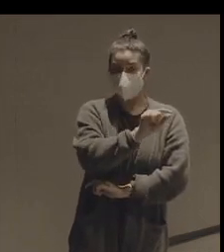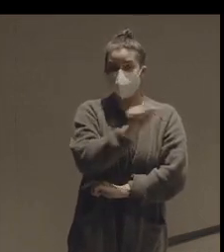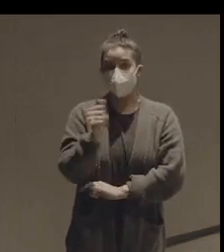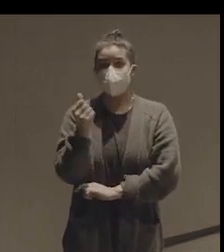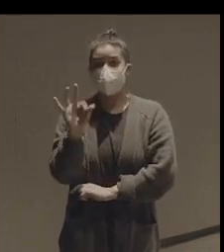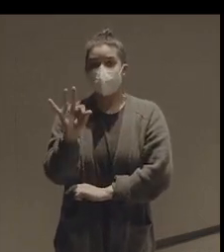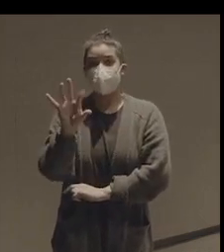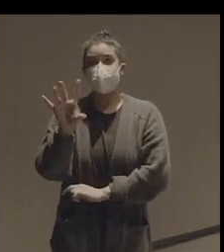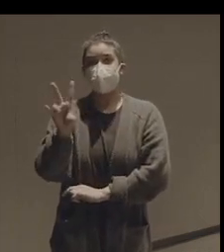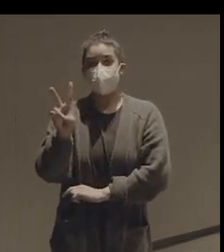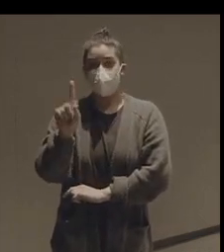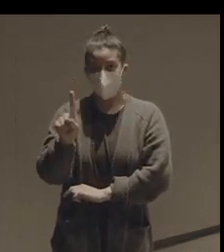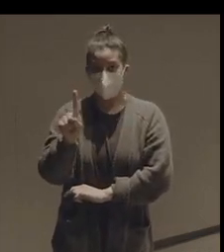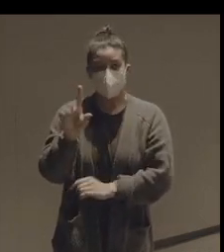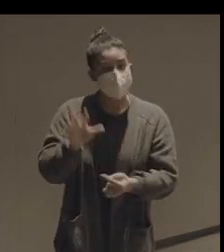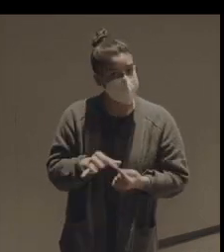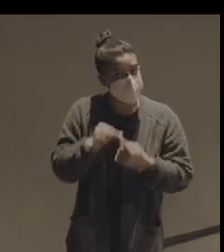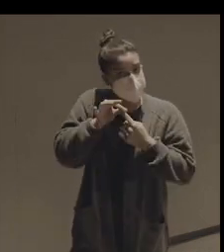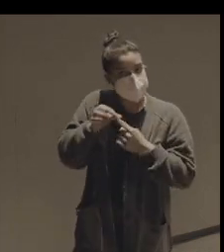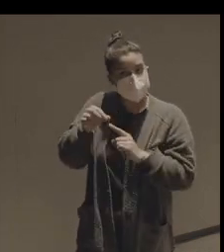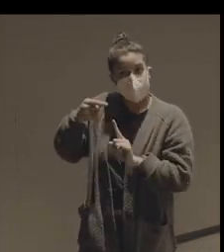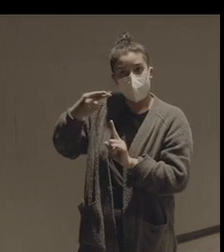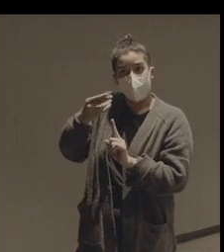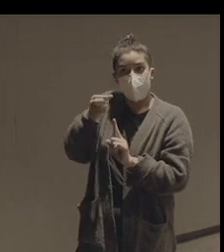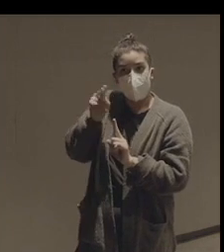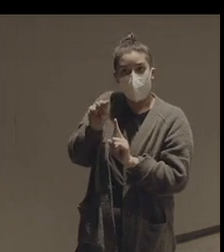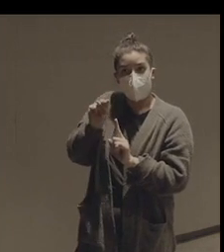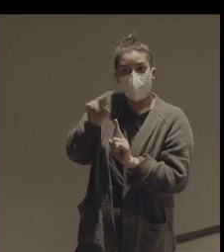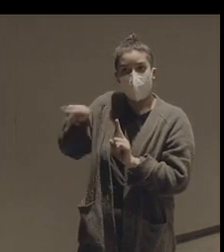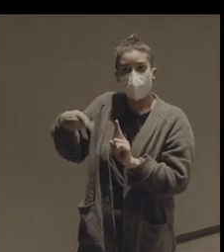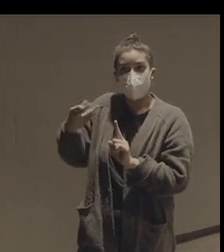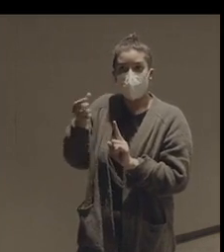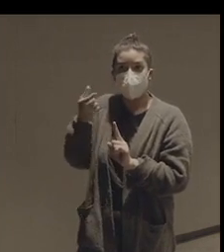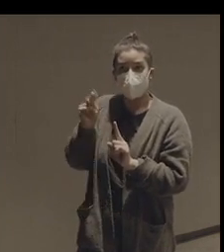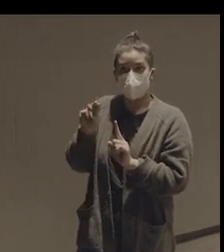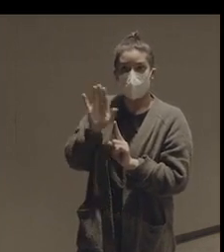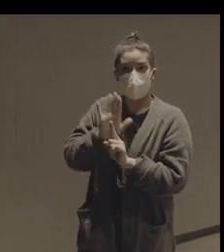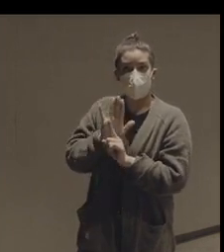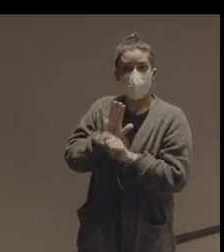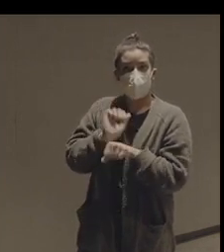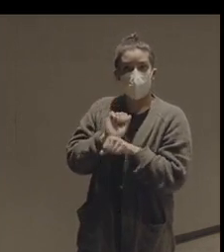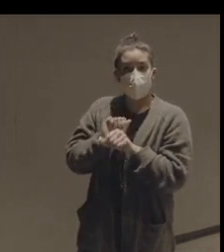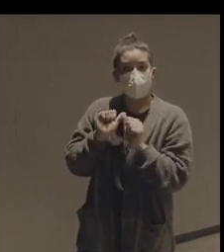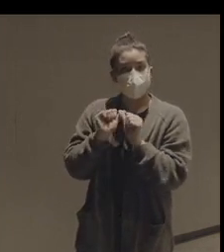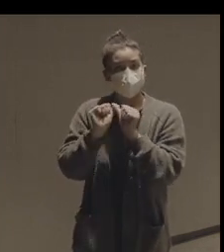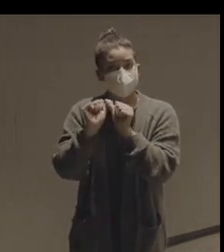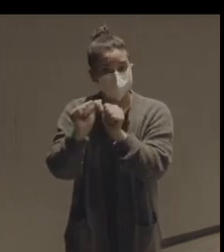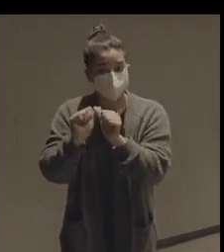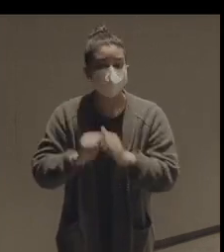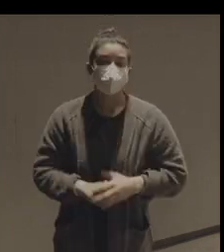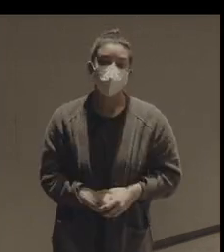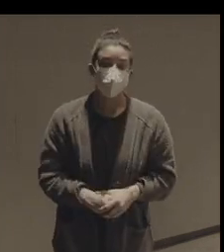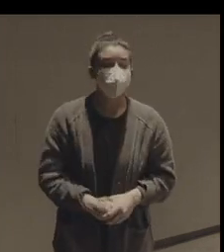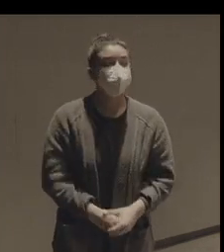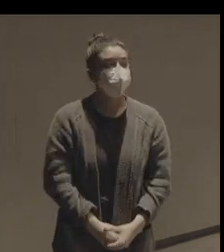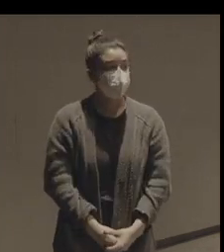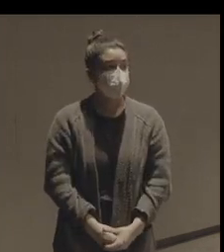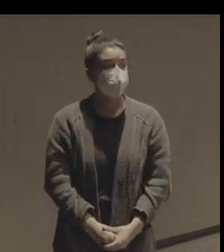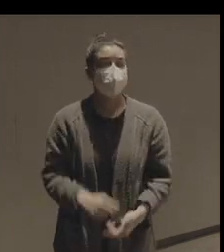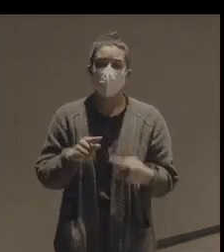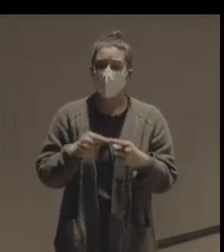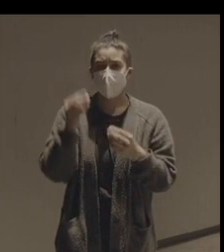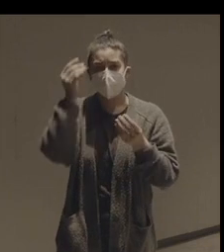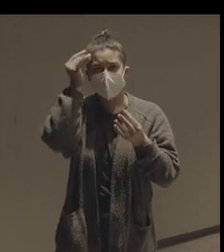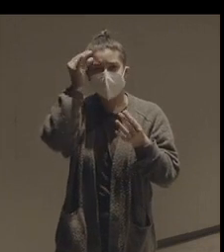The thinking being that the mid-1960s, the beginning of the light and space movement, and the time period